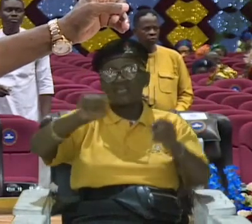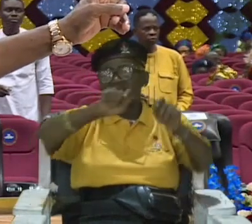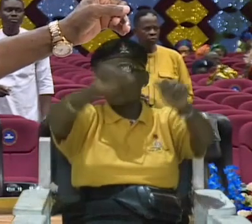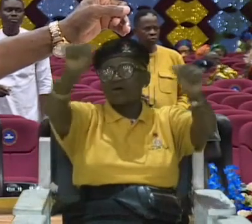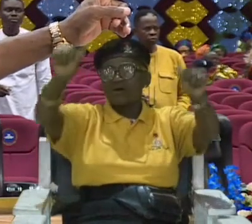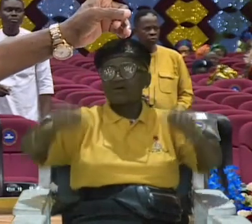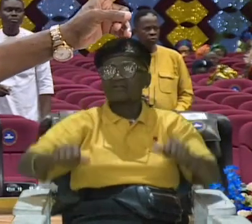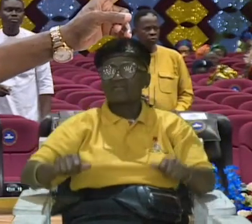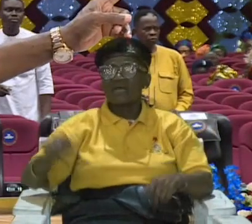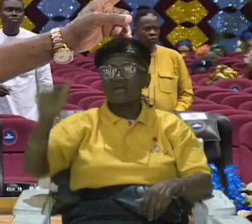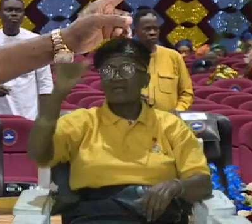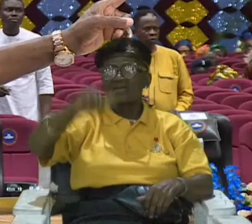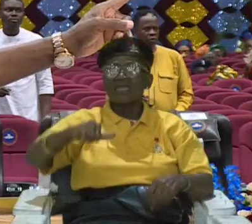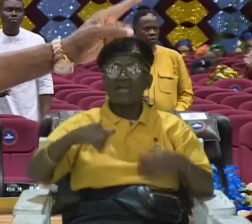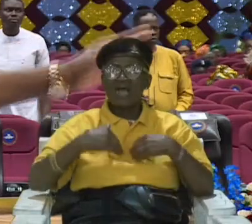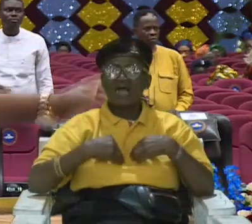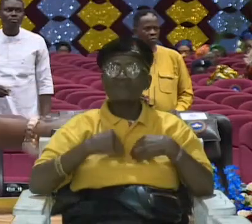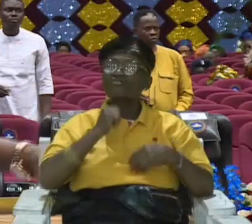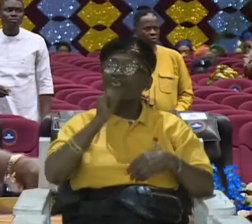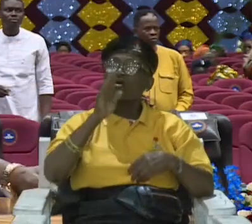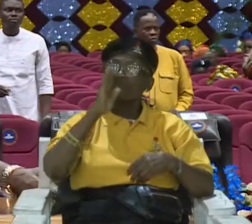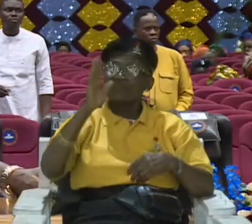they have not been served bread, please.